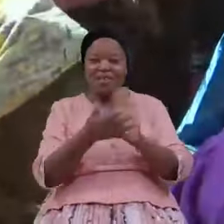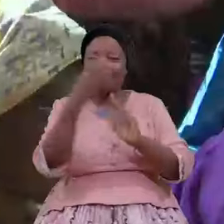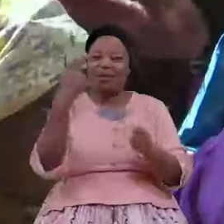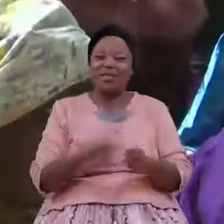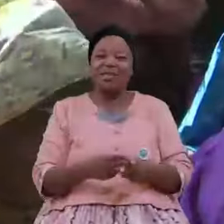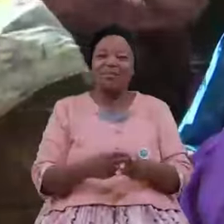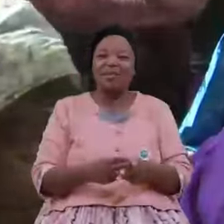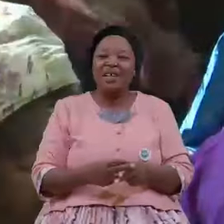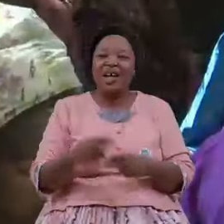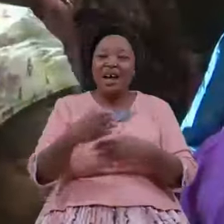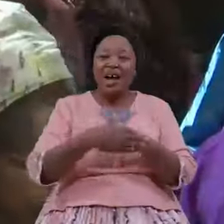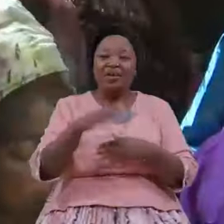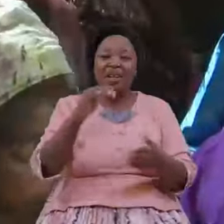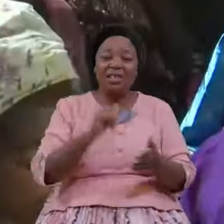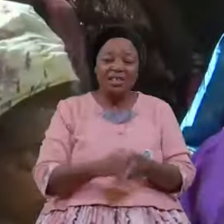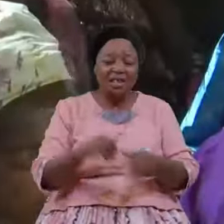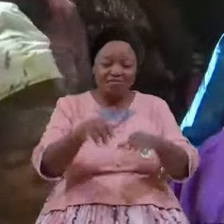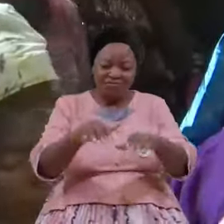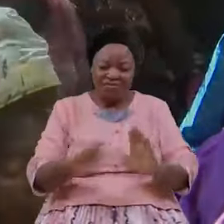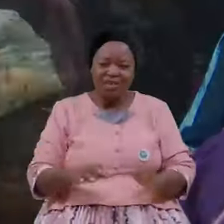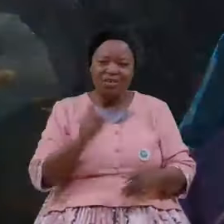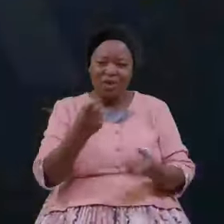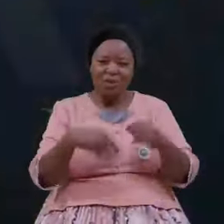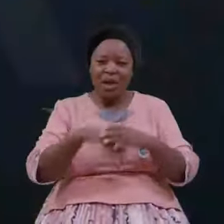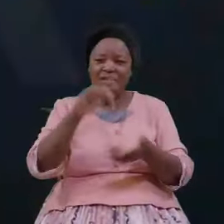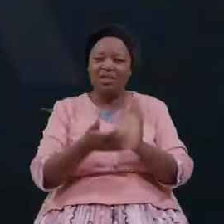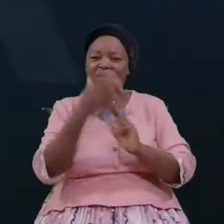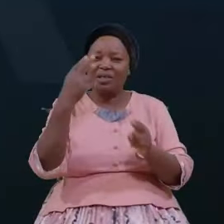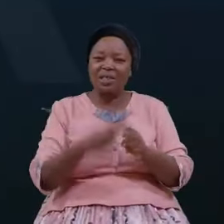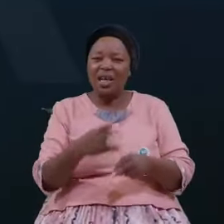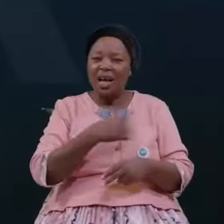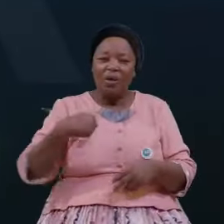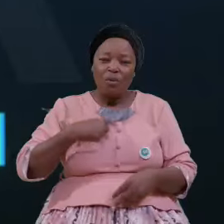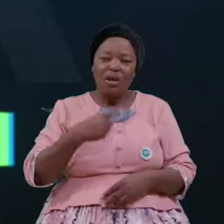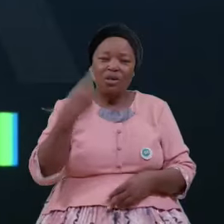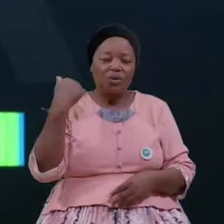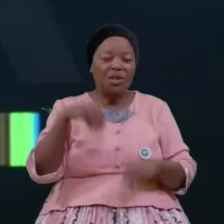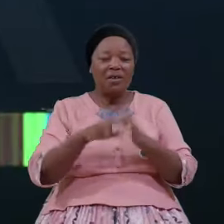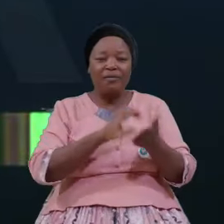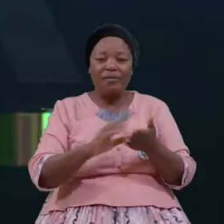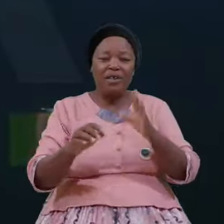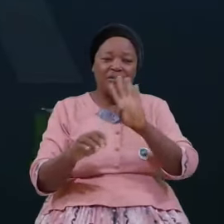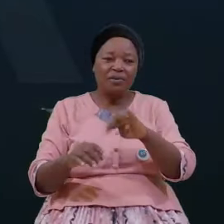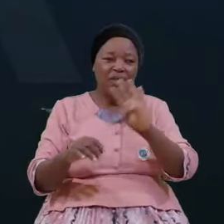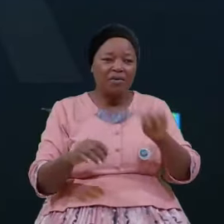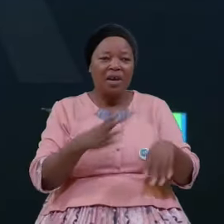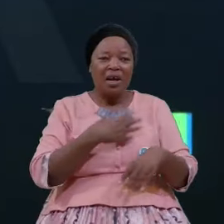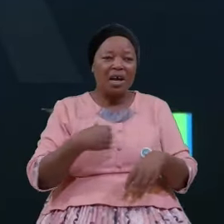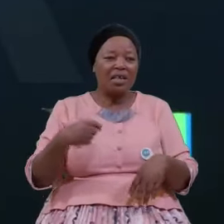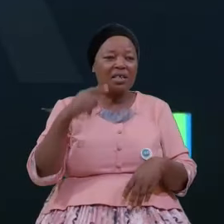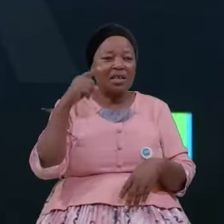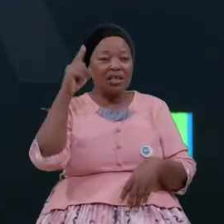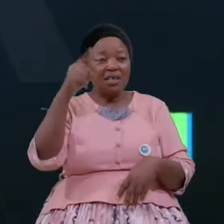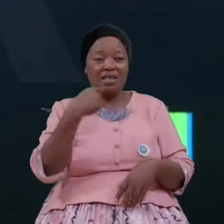that dungeon, you are coming forth. And we're told in verse 44, and it says, and he